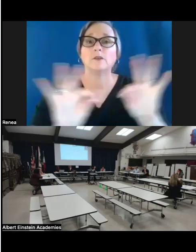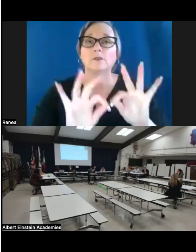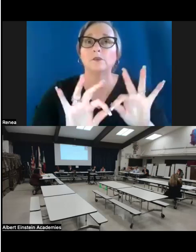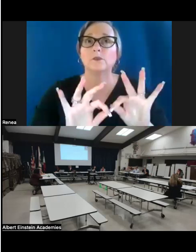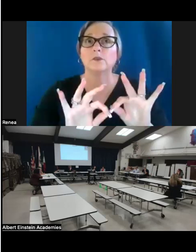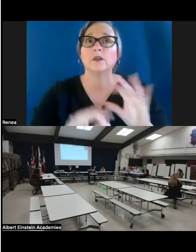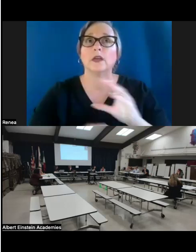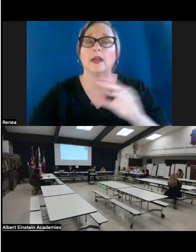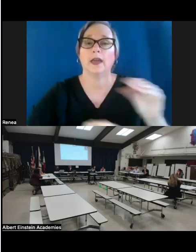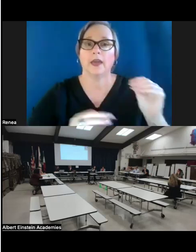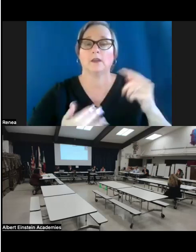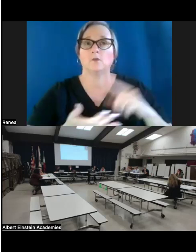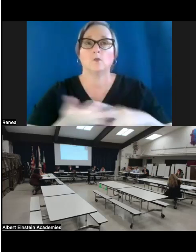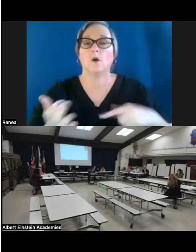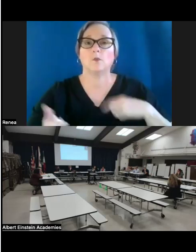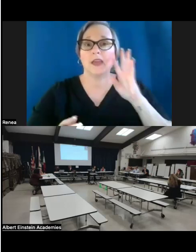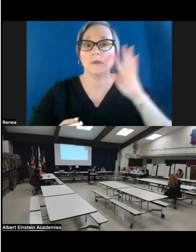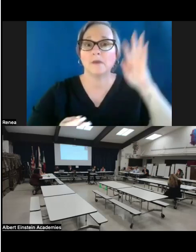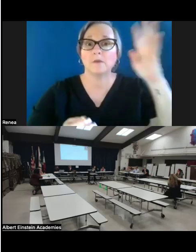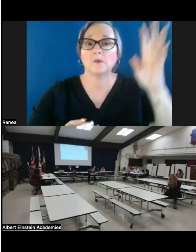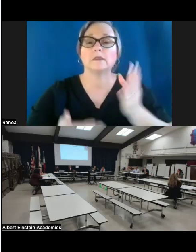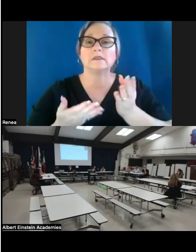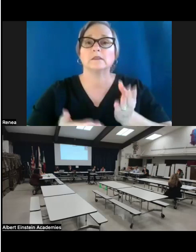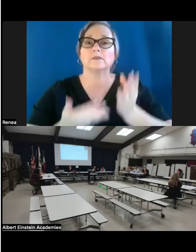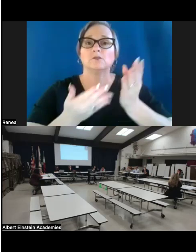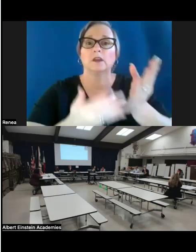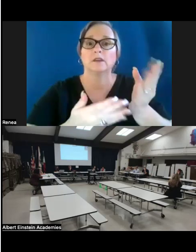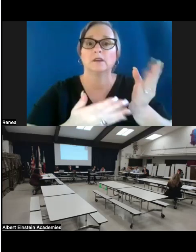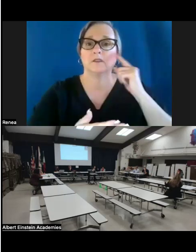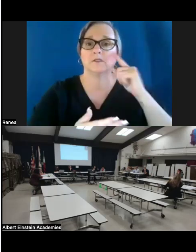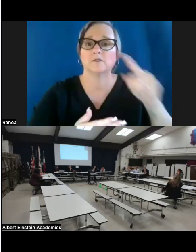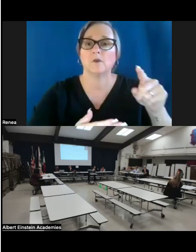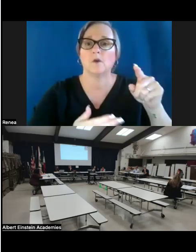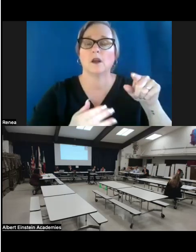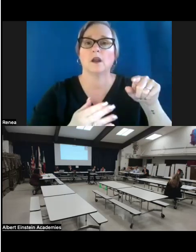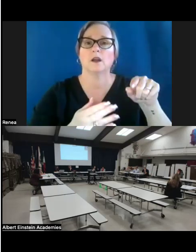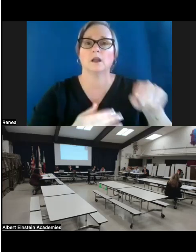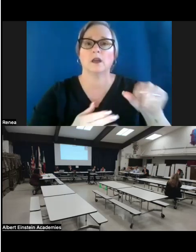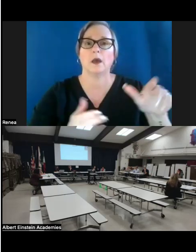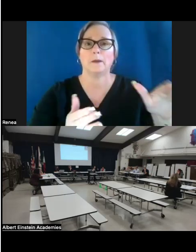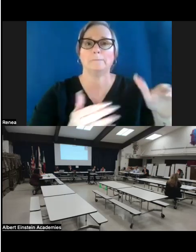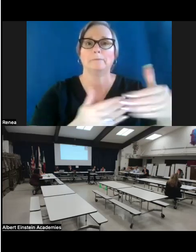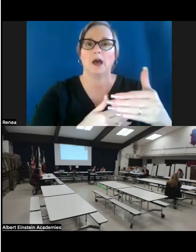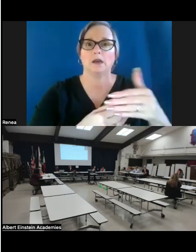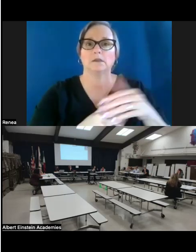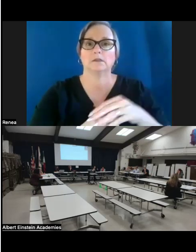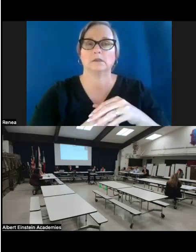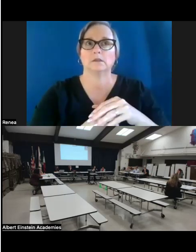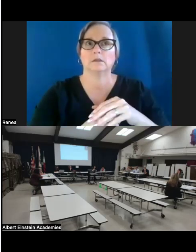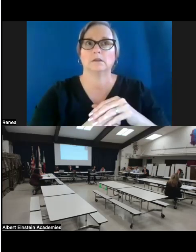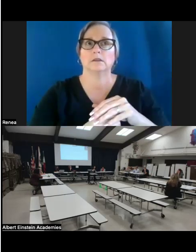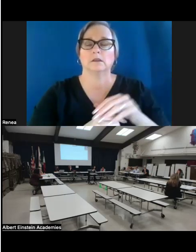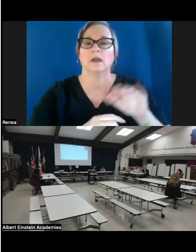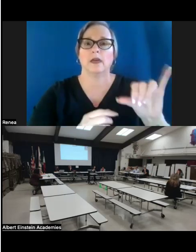list of suggestions for that box that needs to be populated as part of the LCAP process. I'll let Matt talk